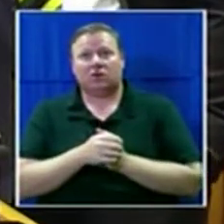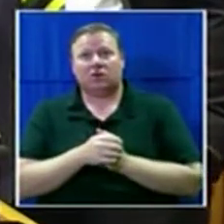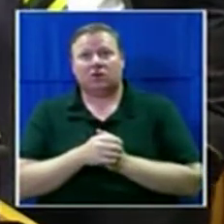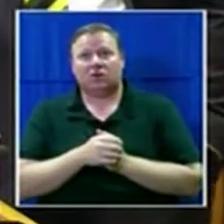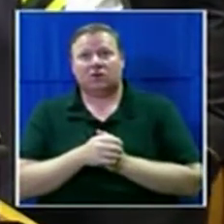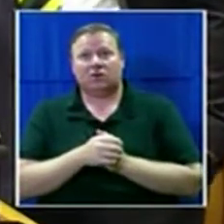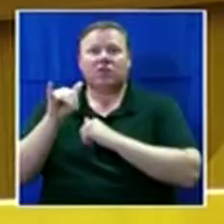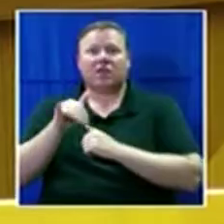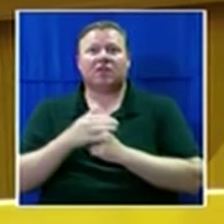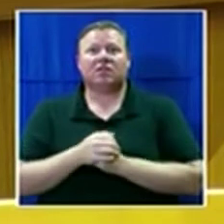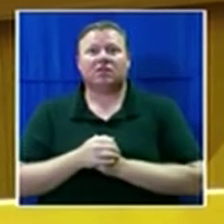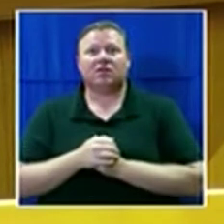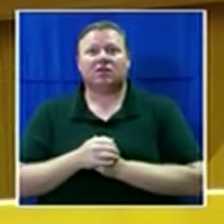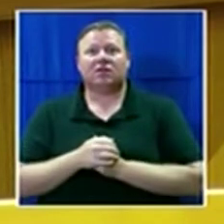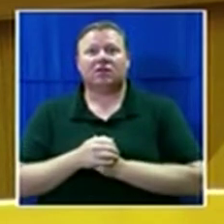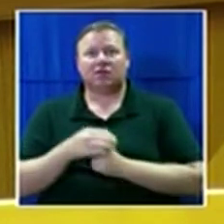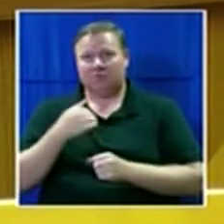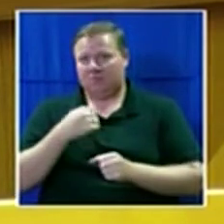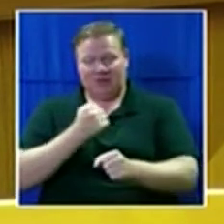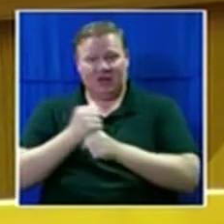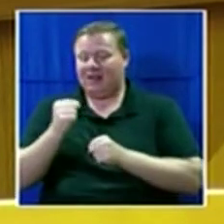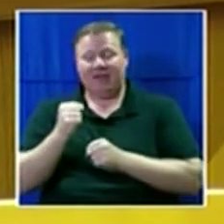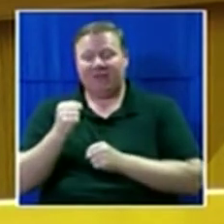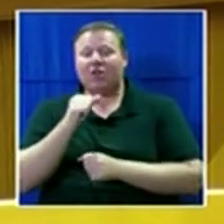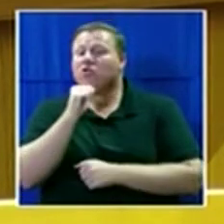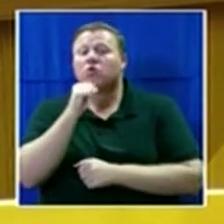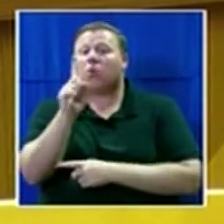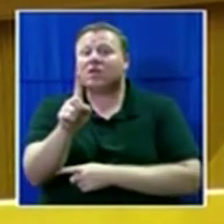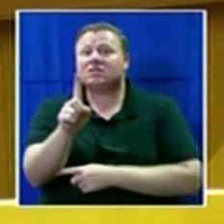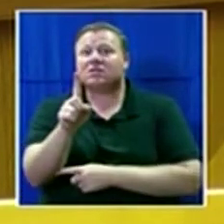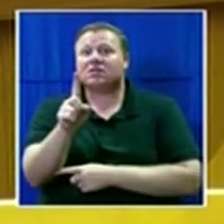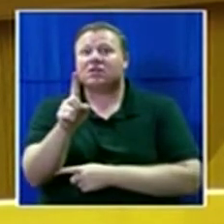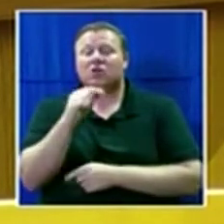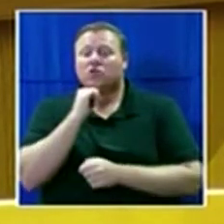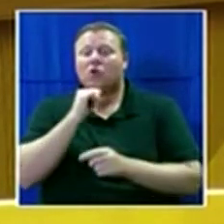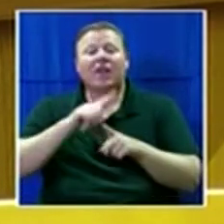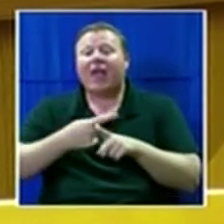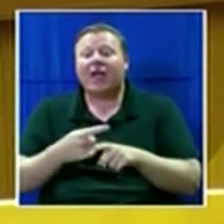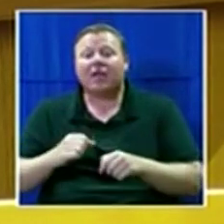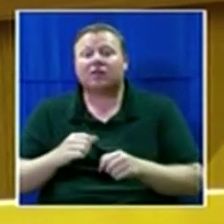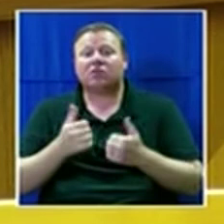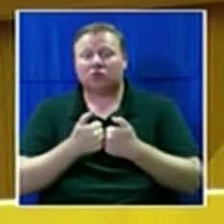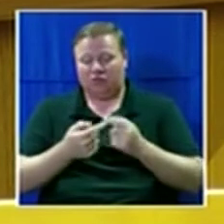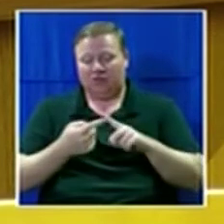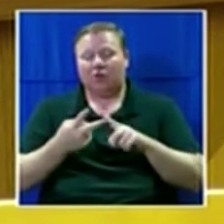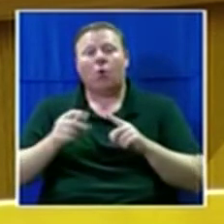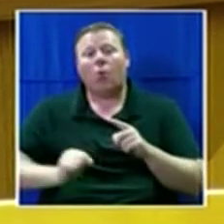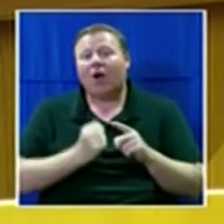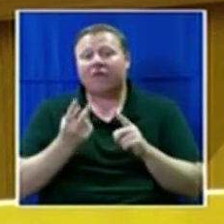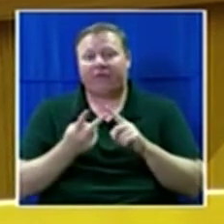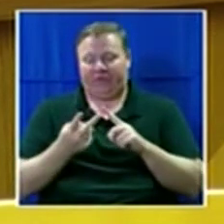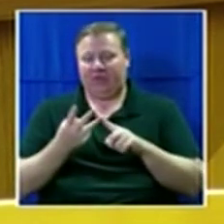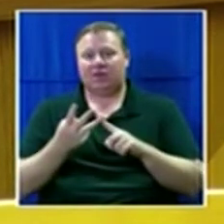vrou mishandel het. I've never, not once, not my ex, not my wife,